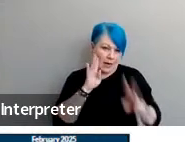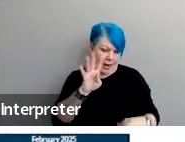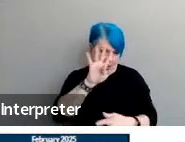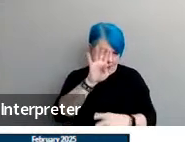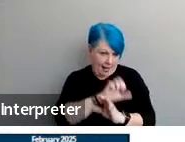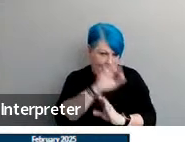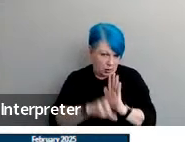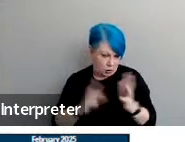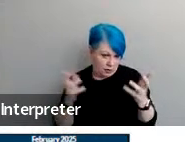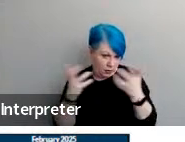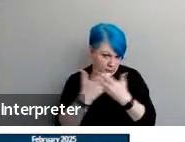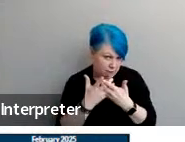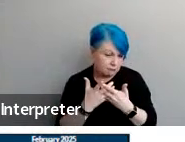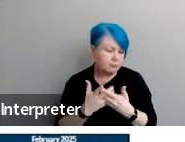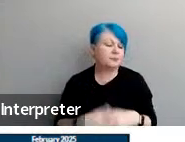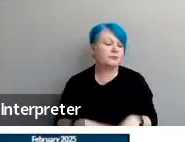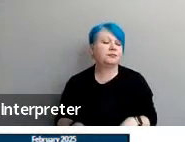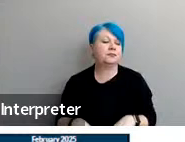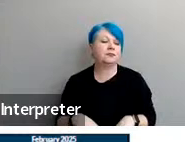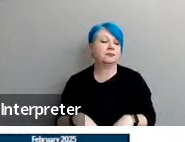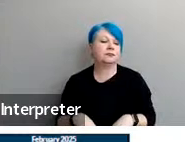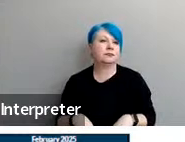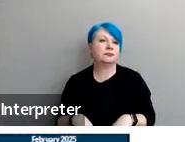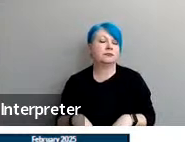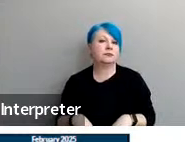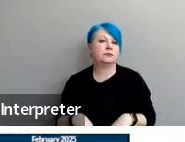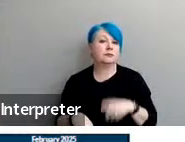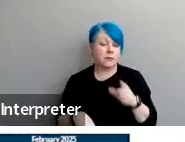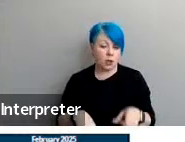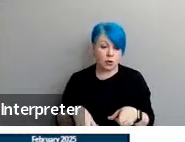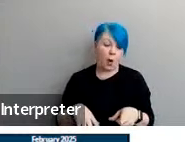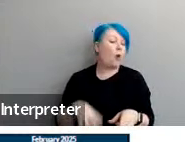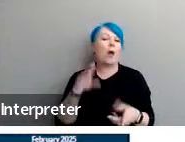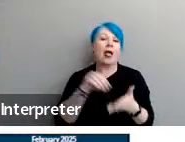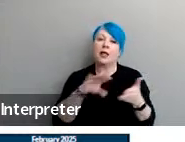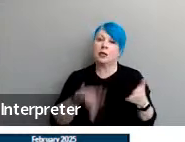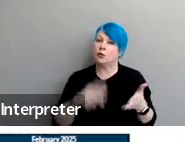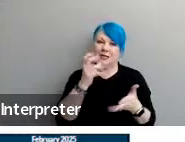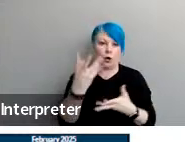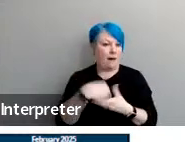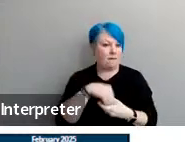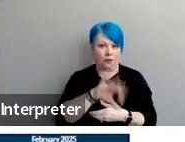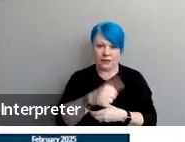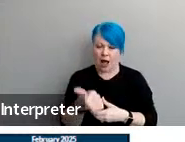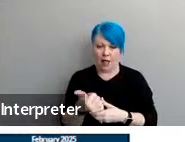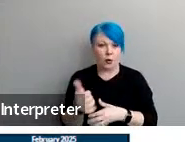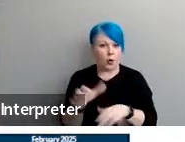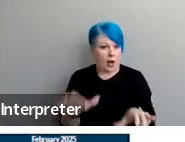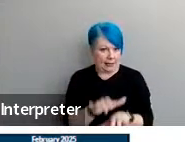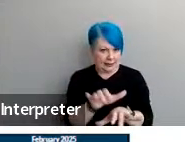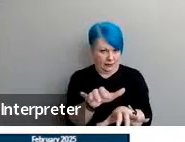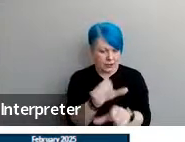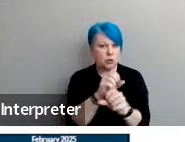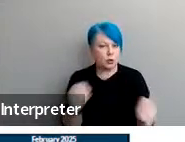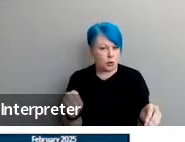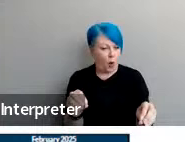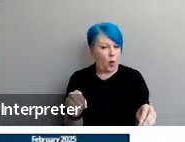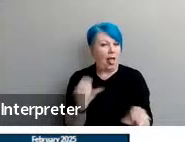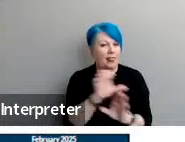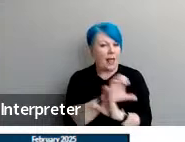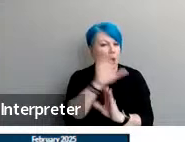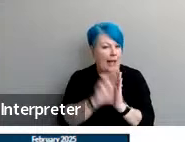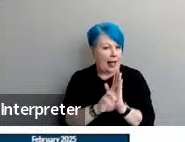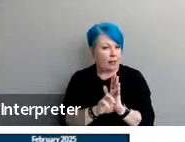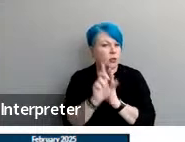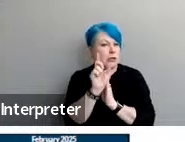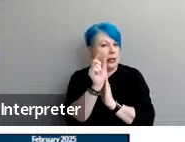similar with our calendar. However, those students do not participate in other activities, so the calendar is a little